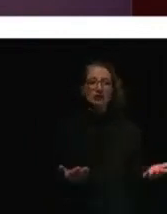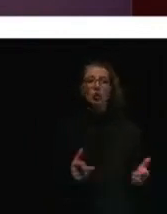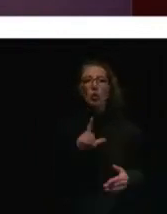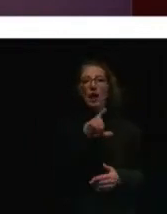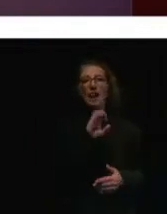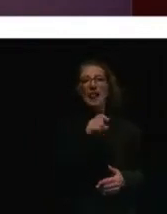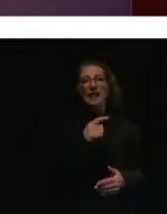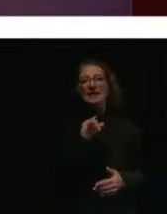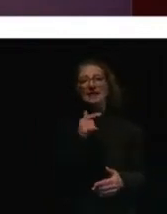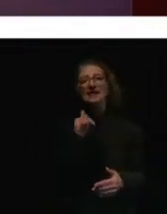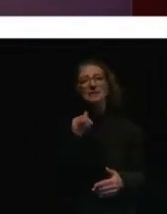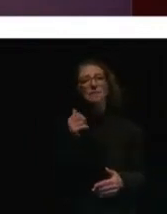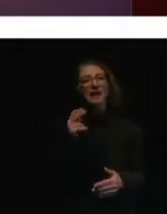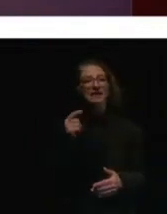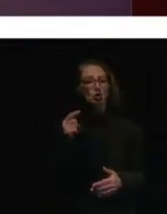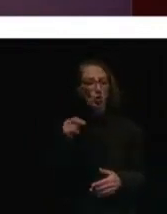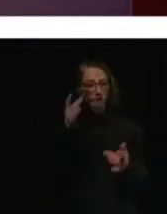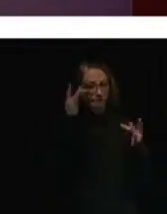legitimation.